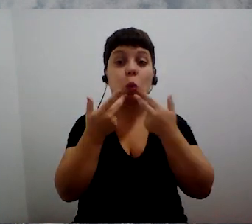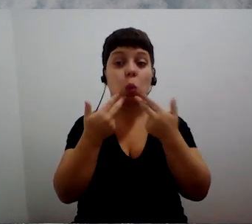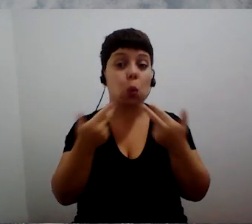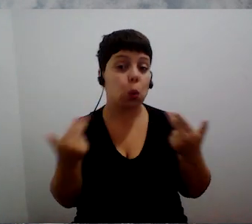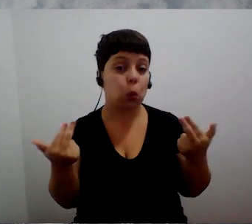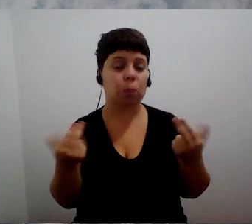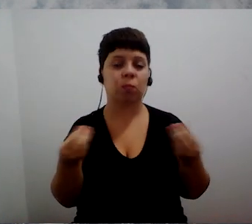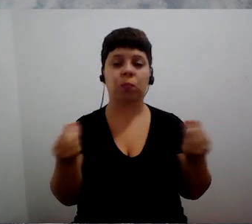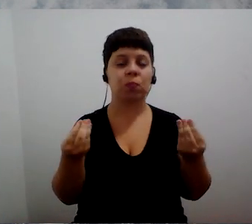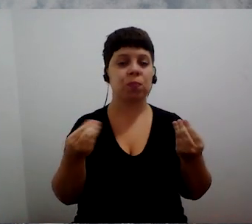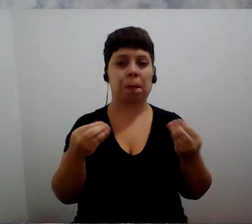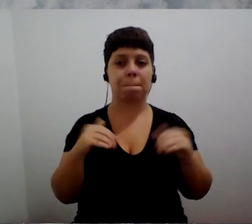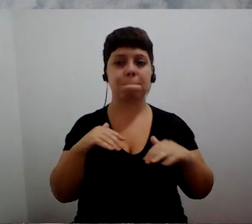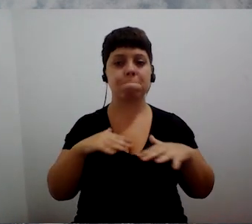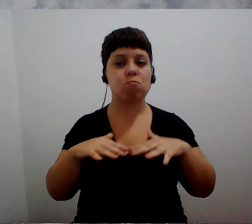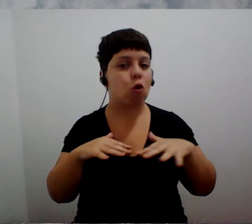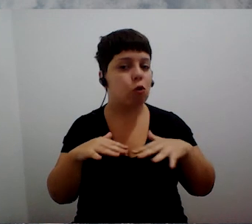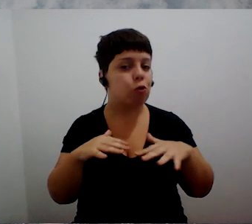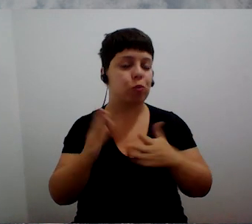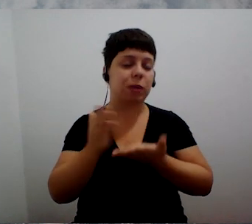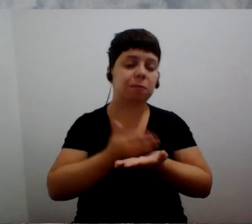bringing to us some updates